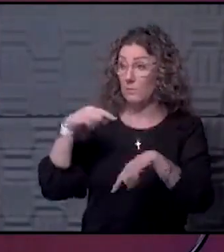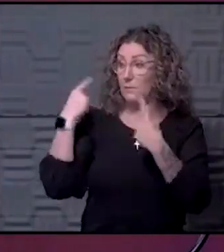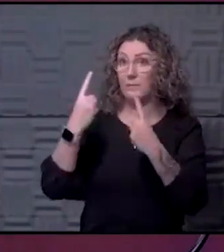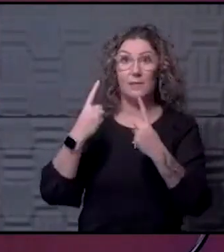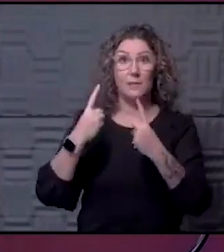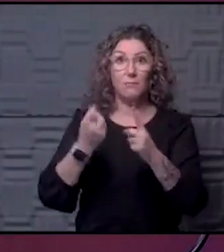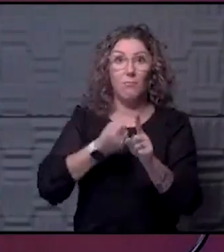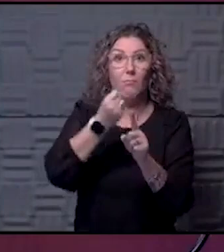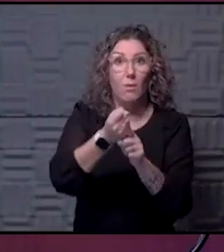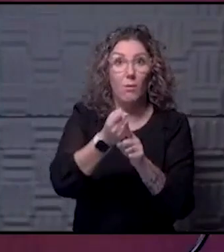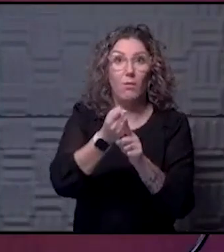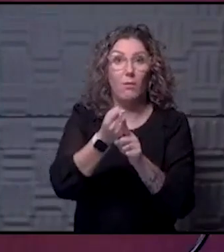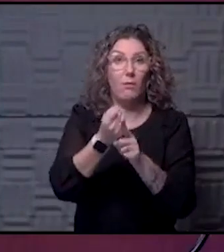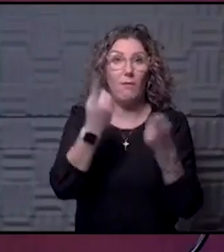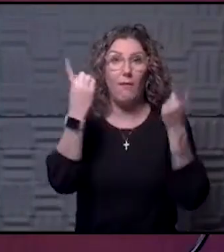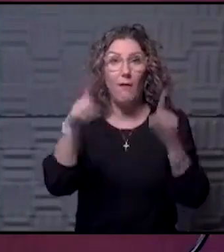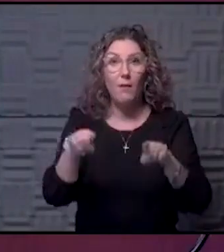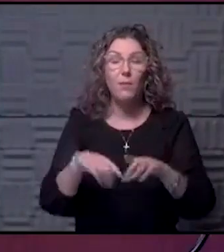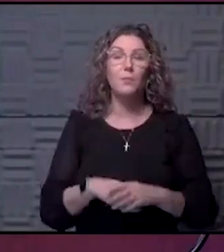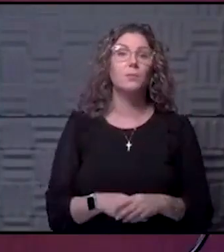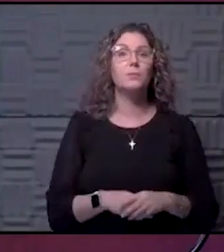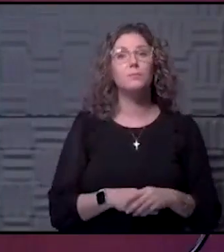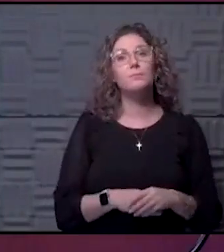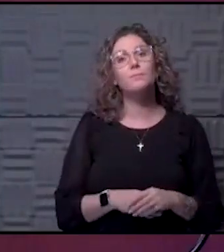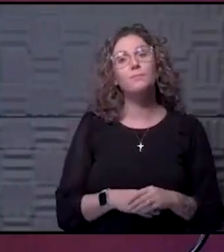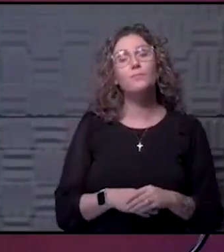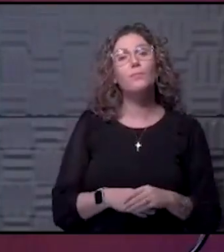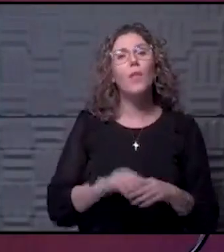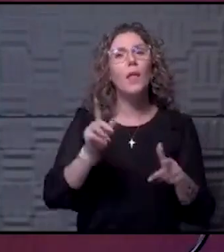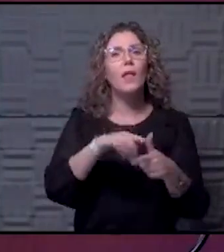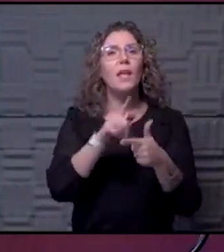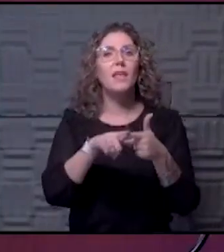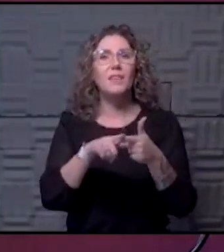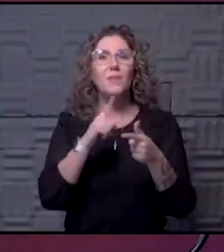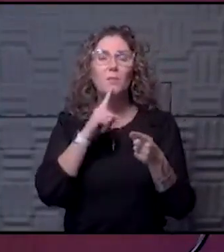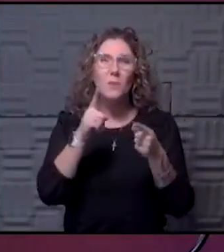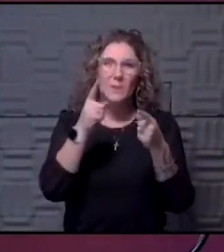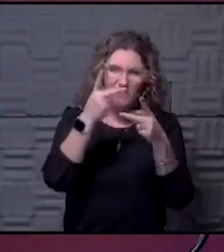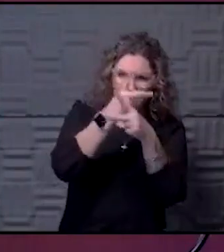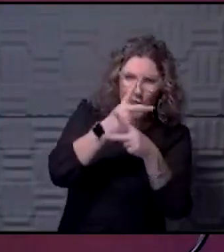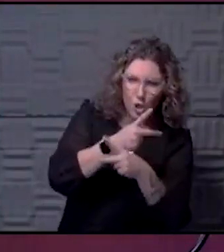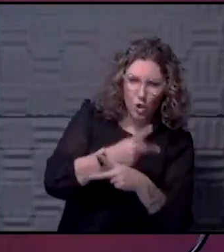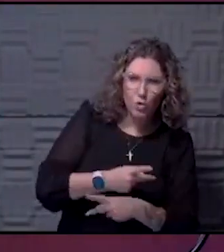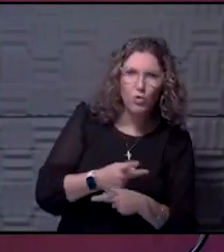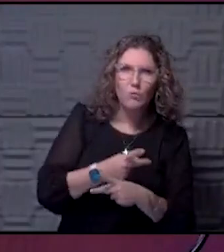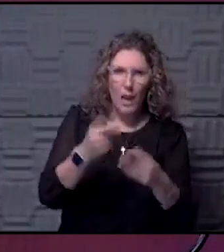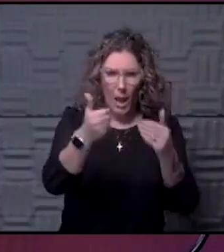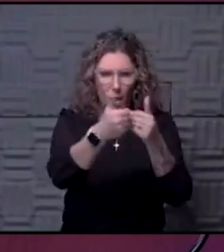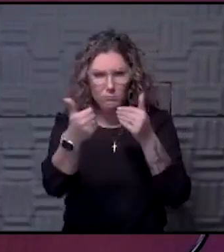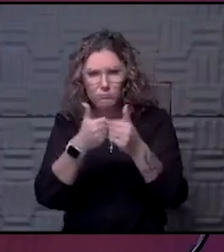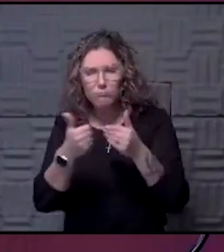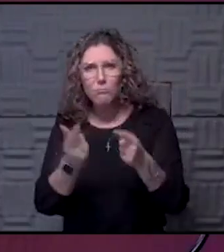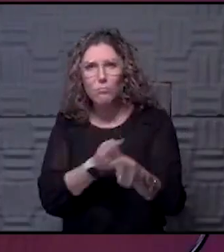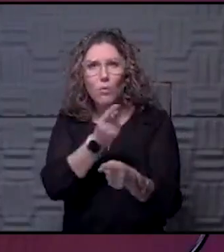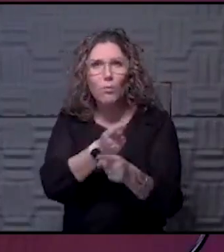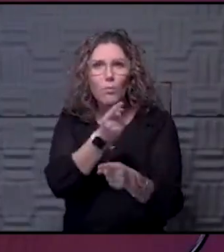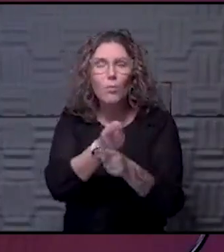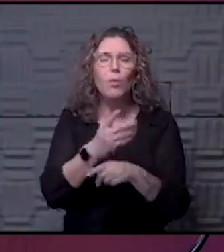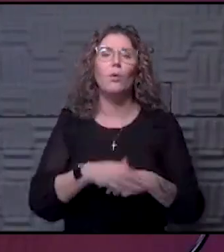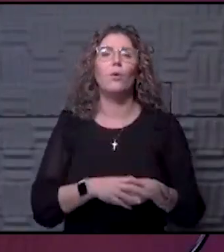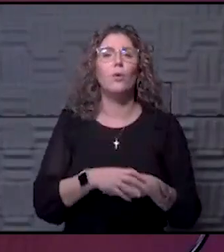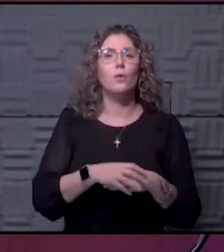this time. So then we would kind of delve them out appropriately, right? And then certainly